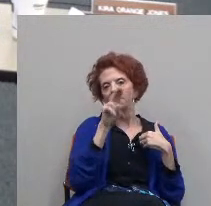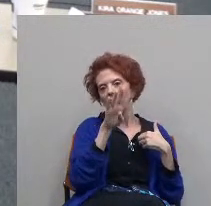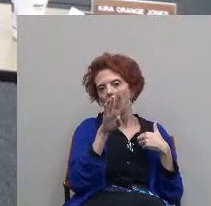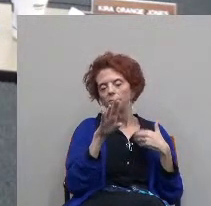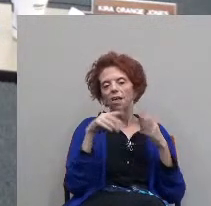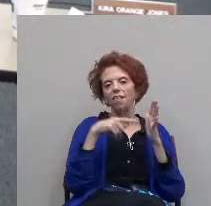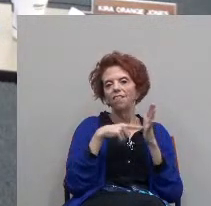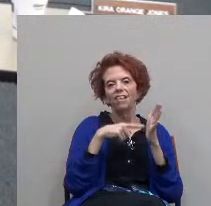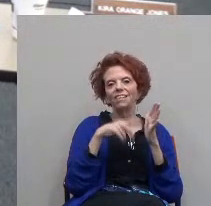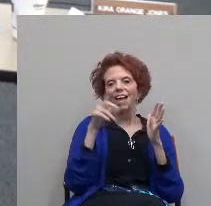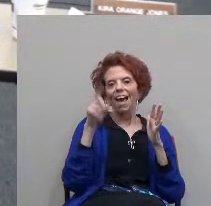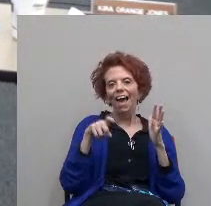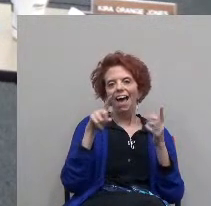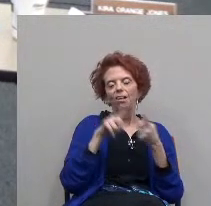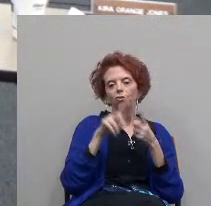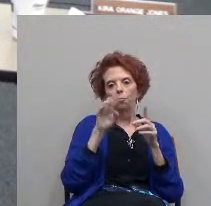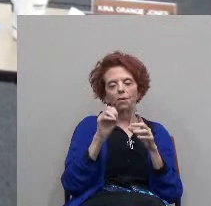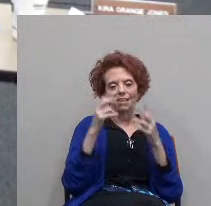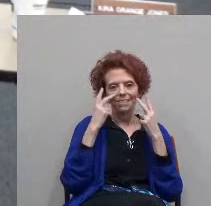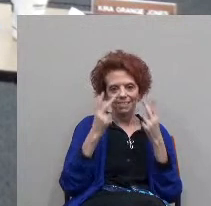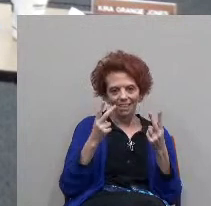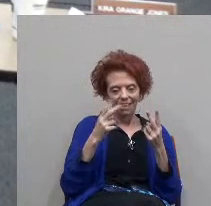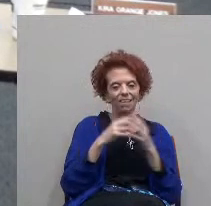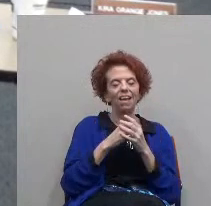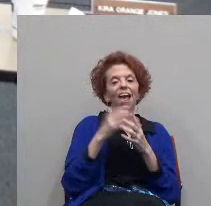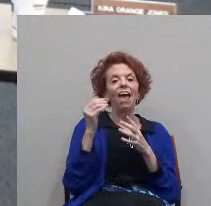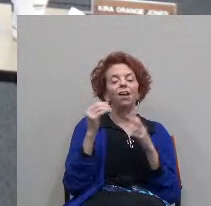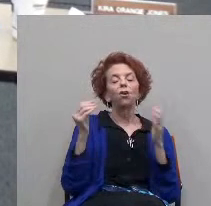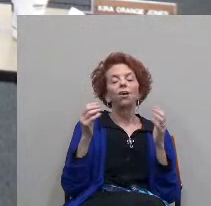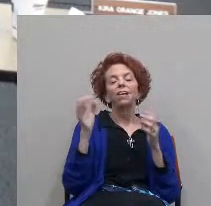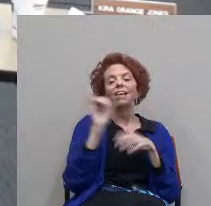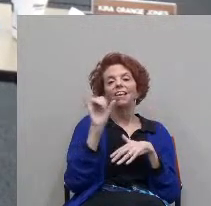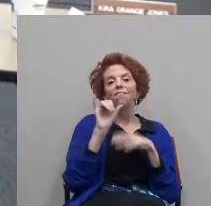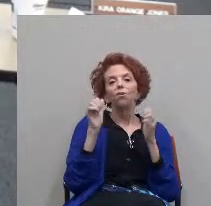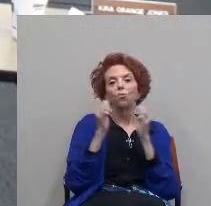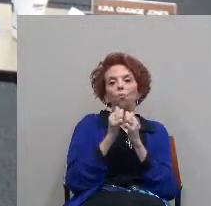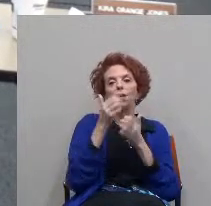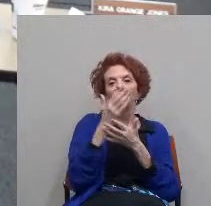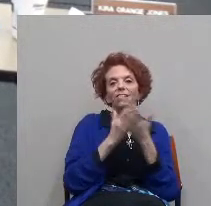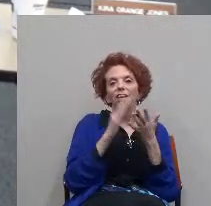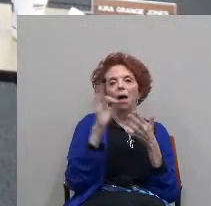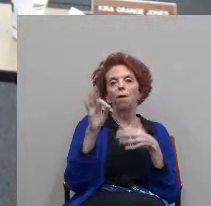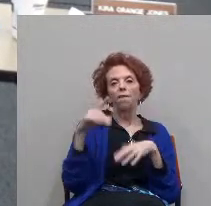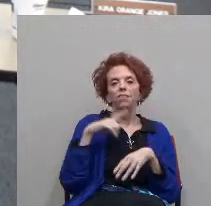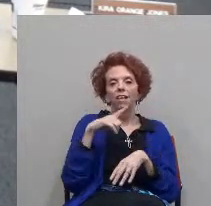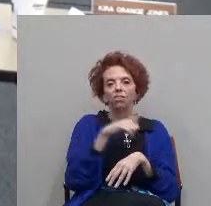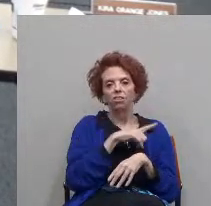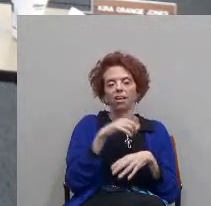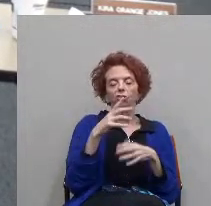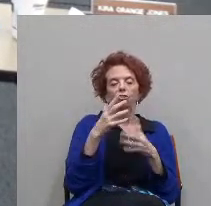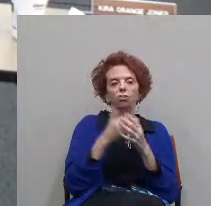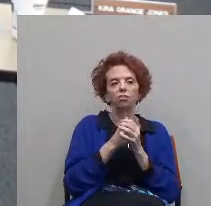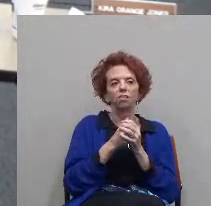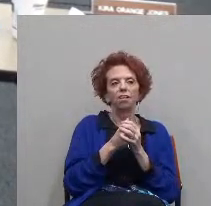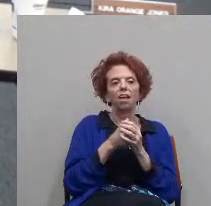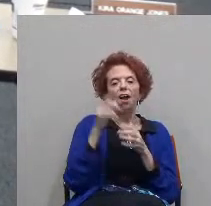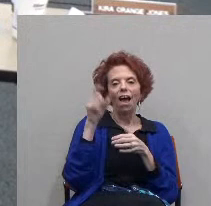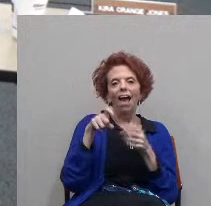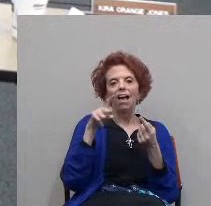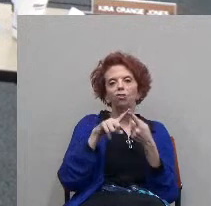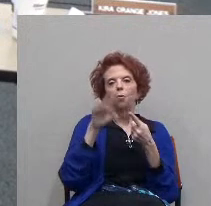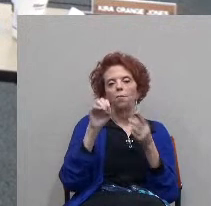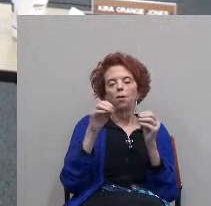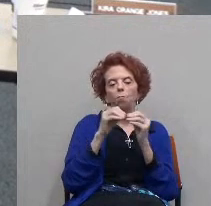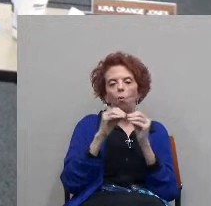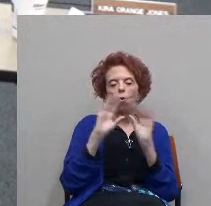This holistically has to be looked at, and even with some of the legislators, there has to be a